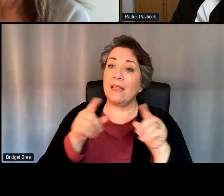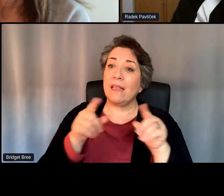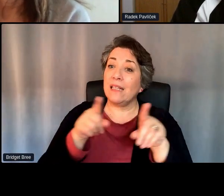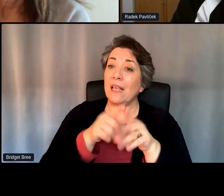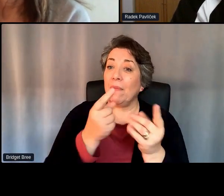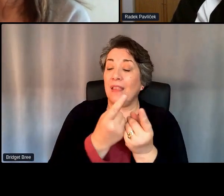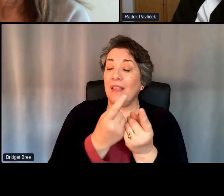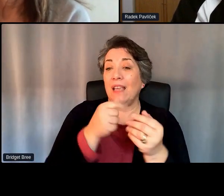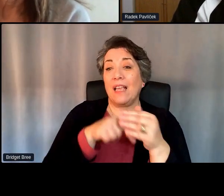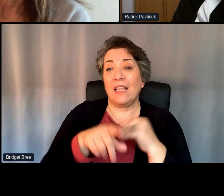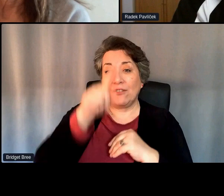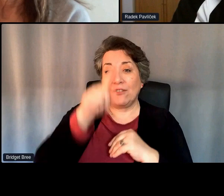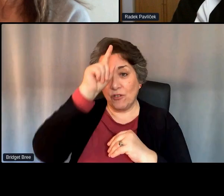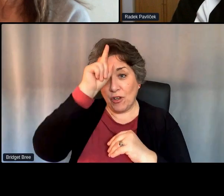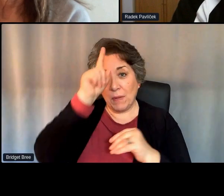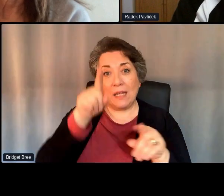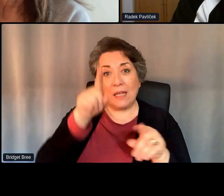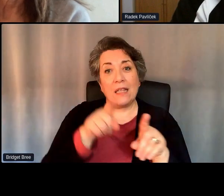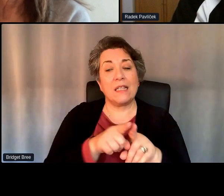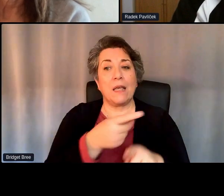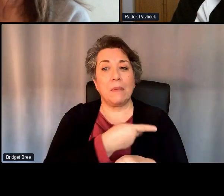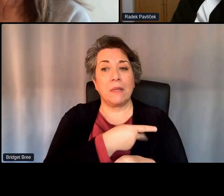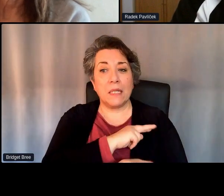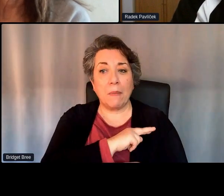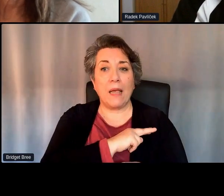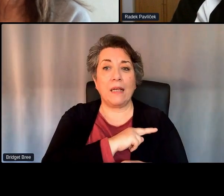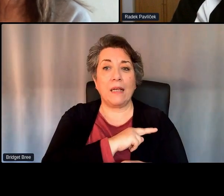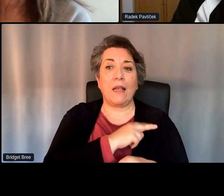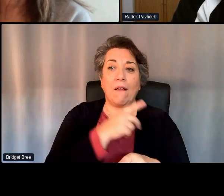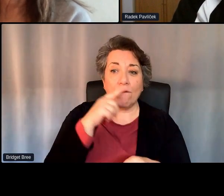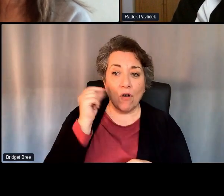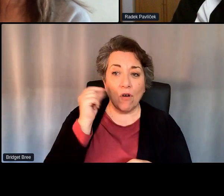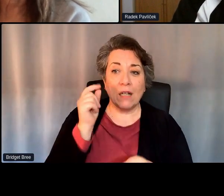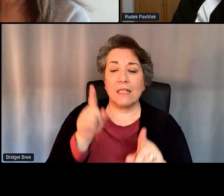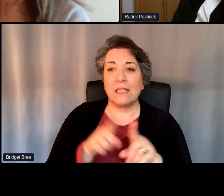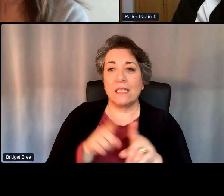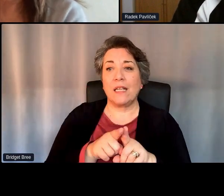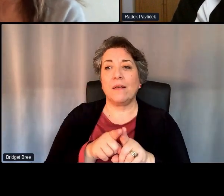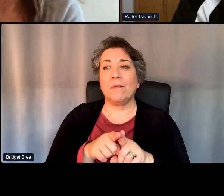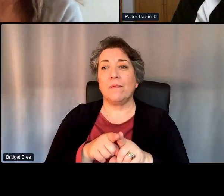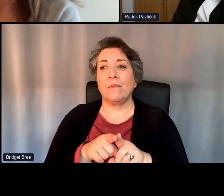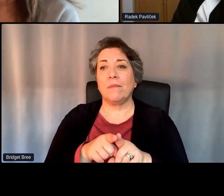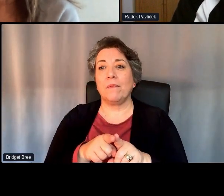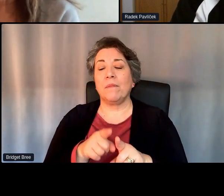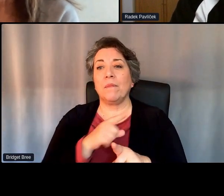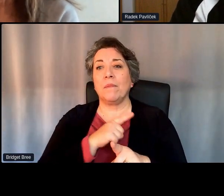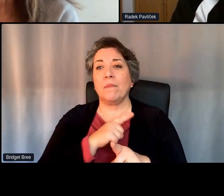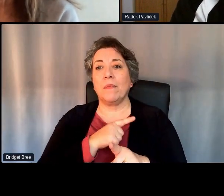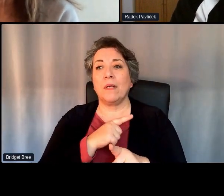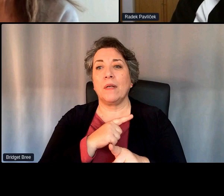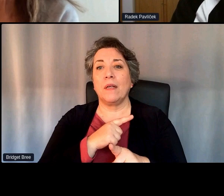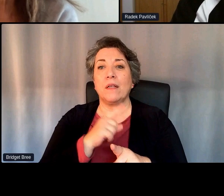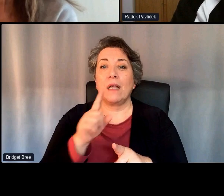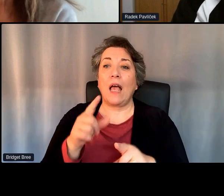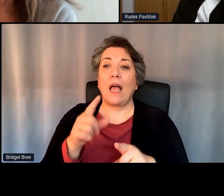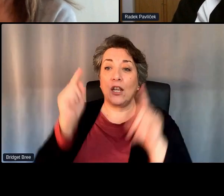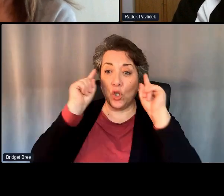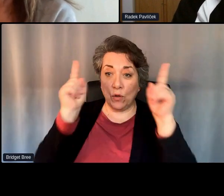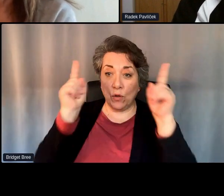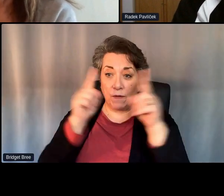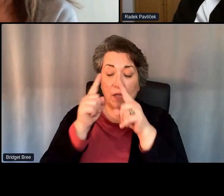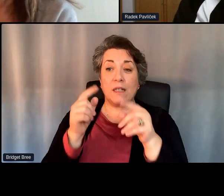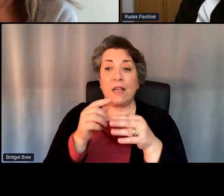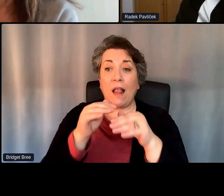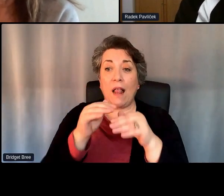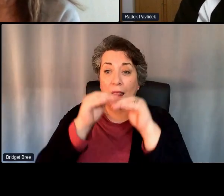colleagues in Spain and France are trying to do the same too, because there's a lot of initiative at university level, like Radek mentioned before. But